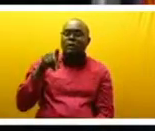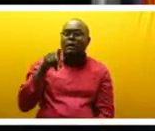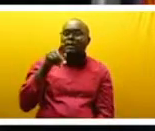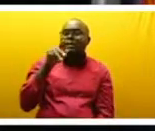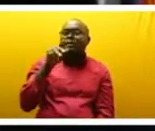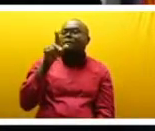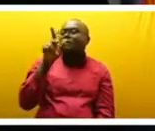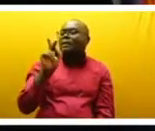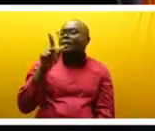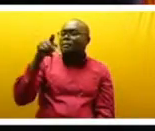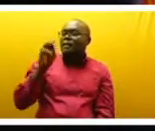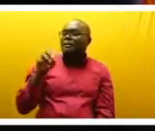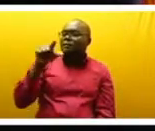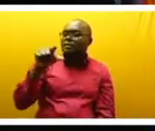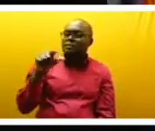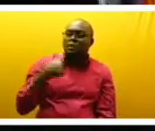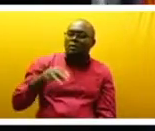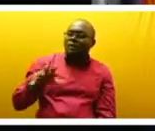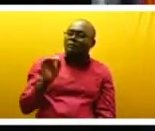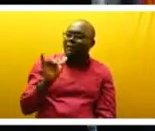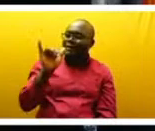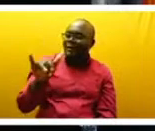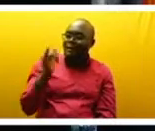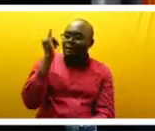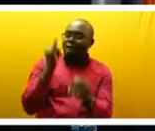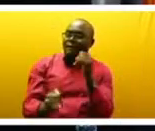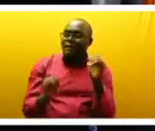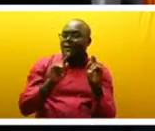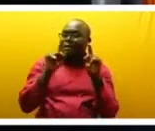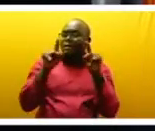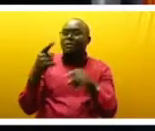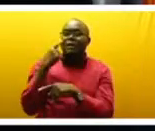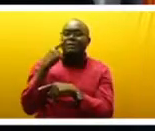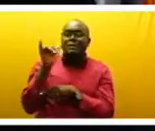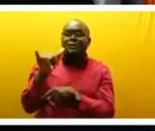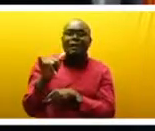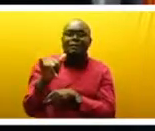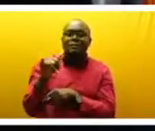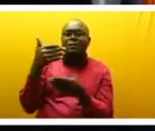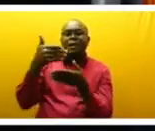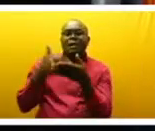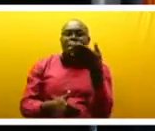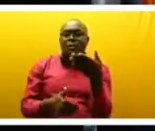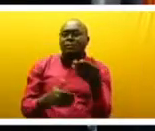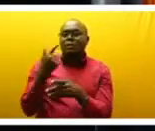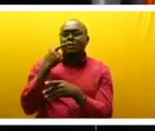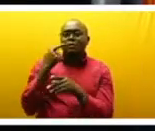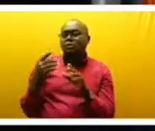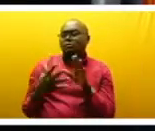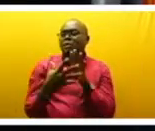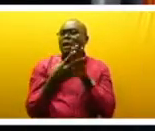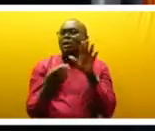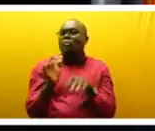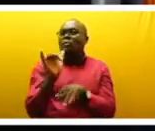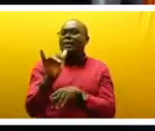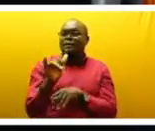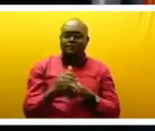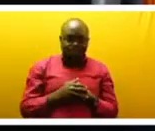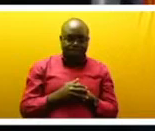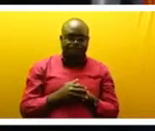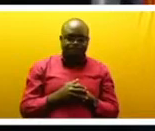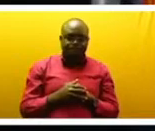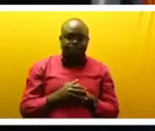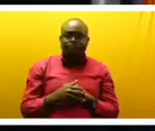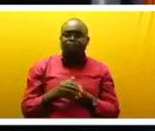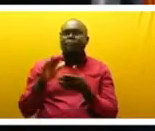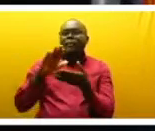it there by accident. Now, when you finally go and look at that report, and you'll see a copy of it in the particular pages I refer you to,